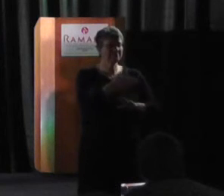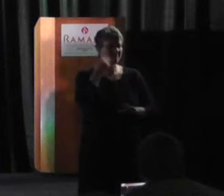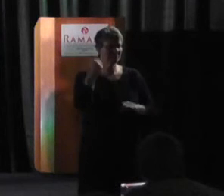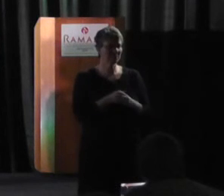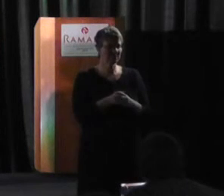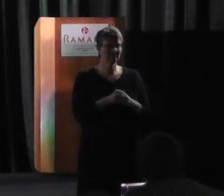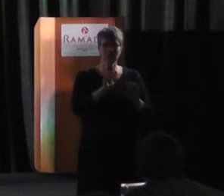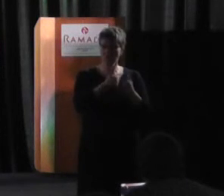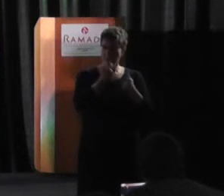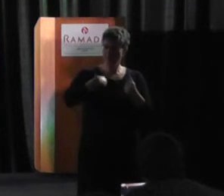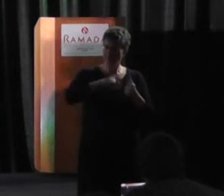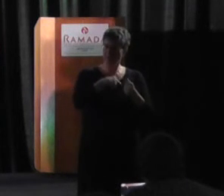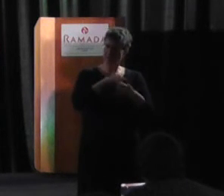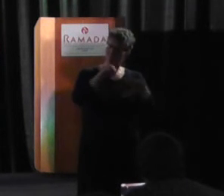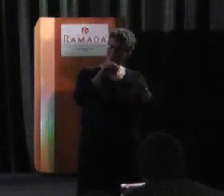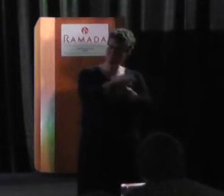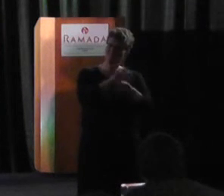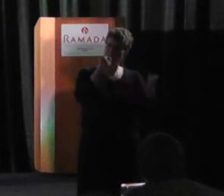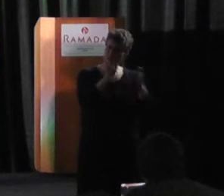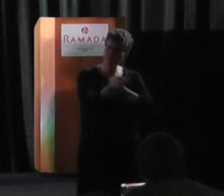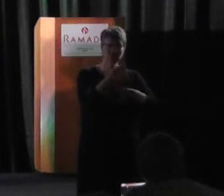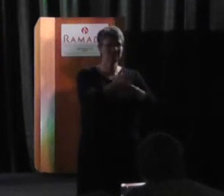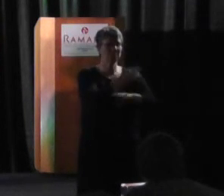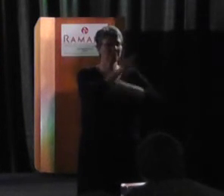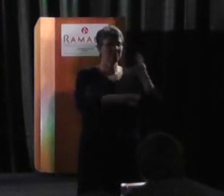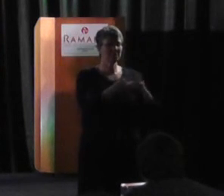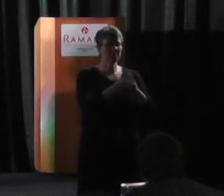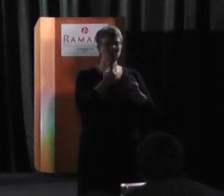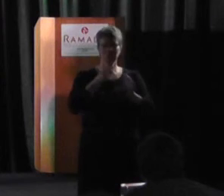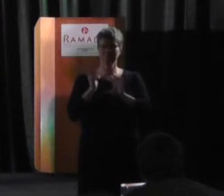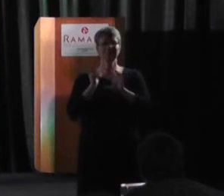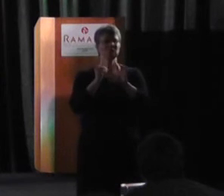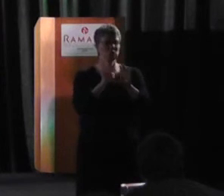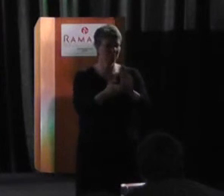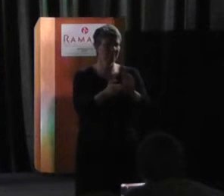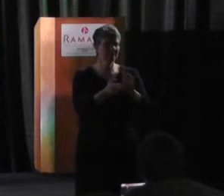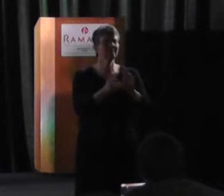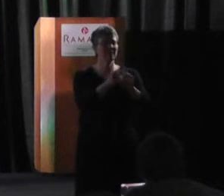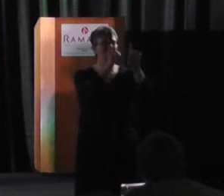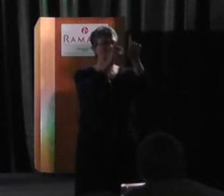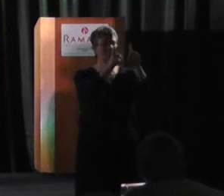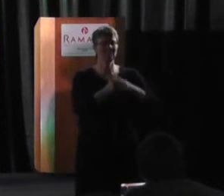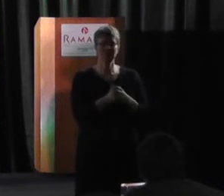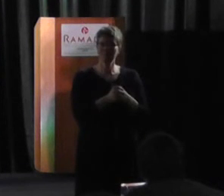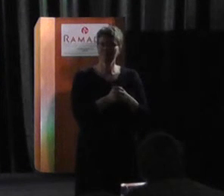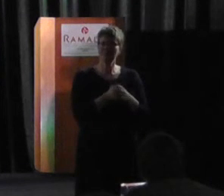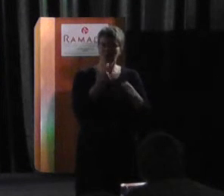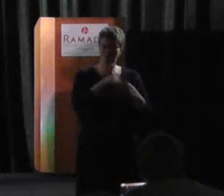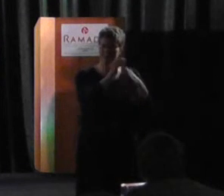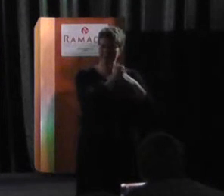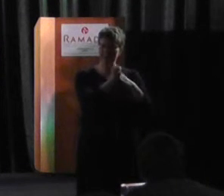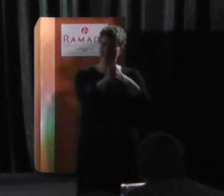see in our communities, in our world. Let's join them in the quest. Let us lead the charge.